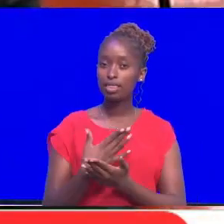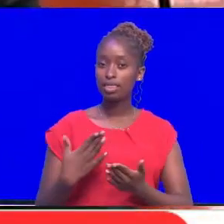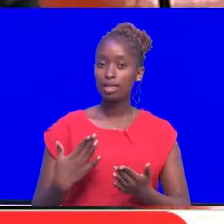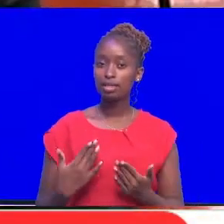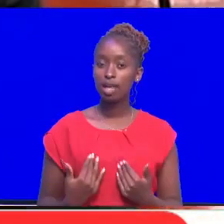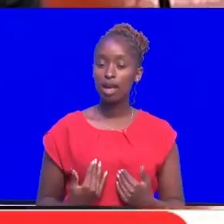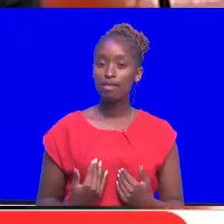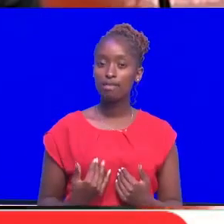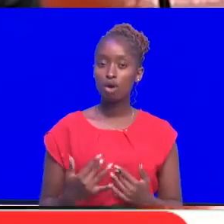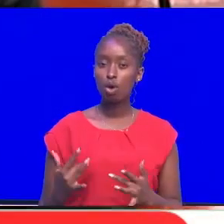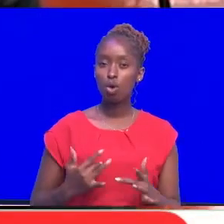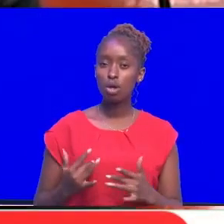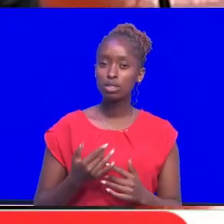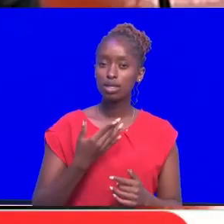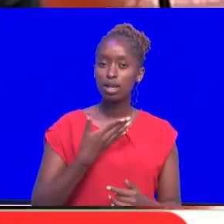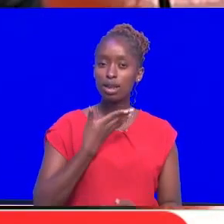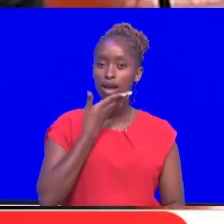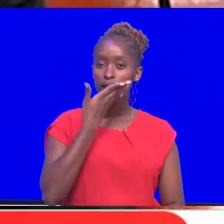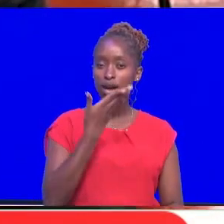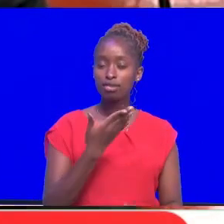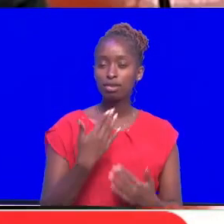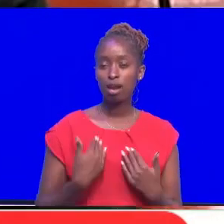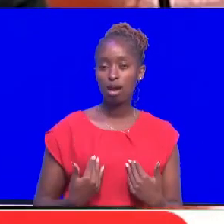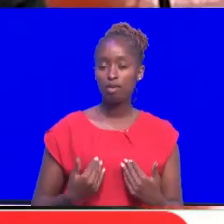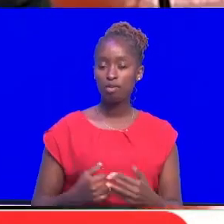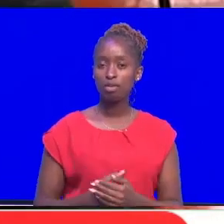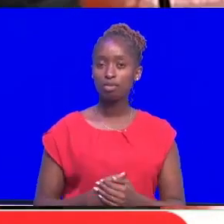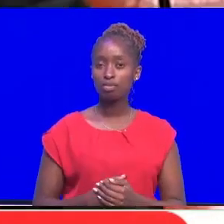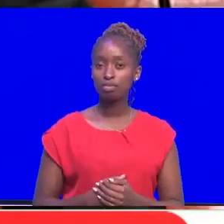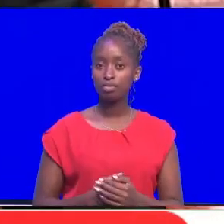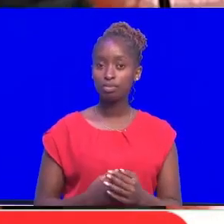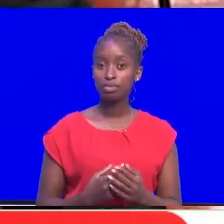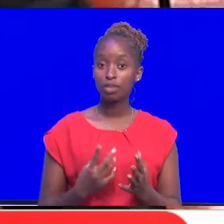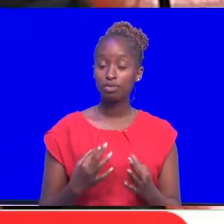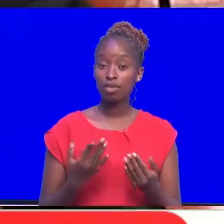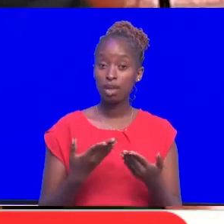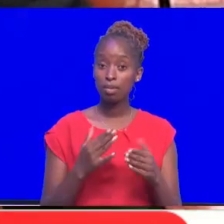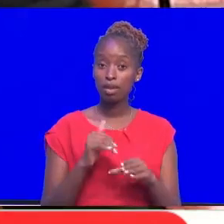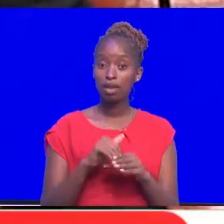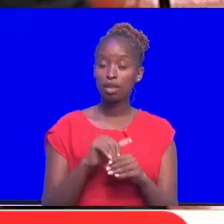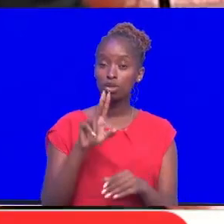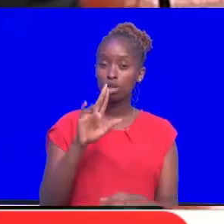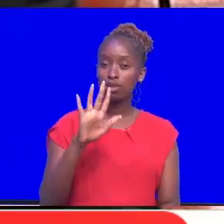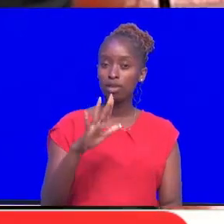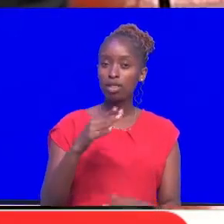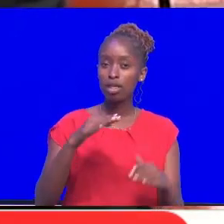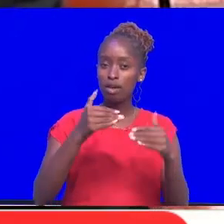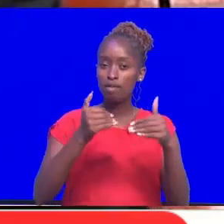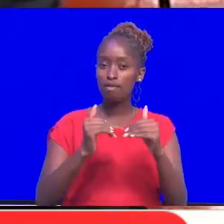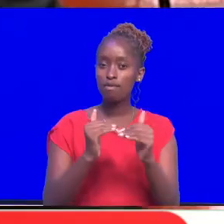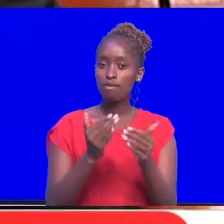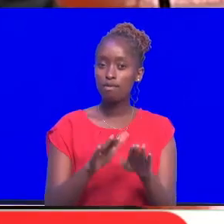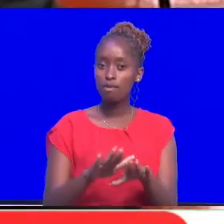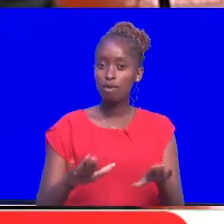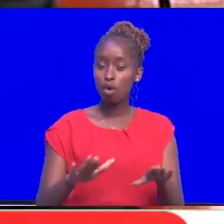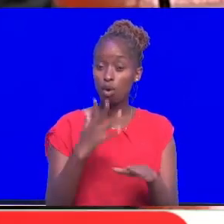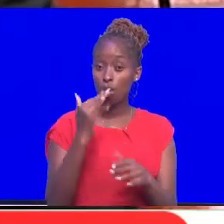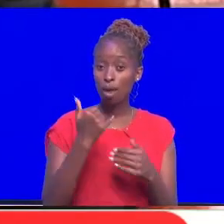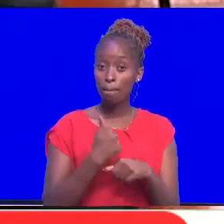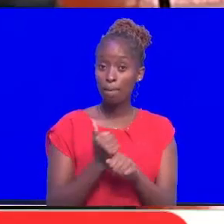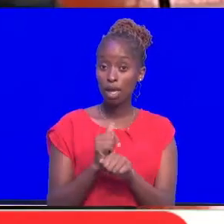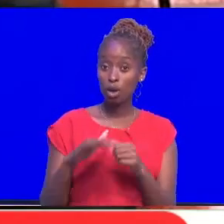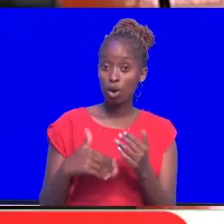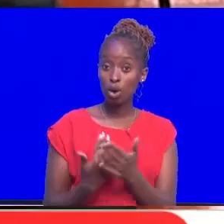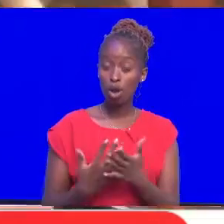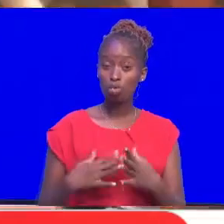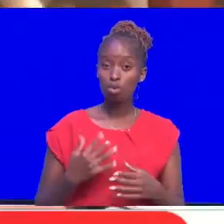you occupy them without lifts up to the 25th floor, it would be a work in progress, because then it will cost those who ought to do that to